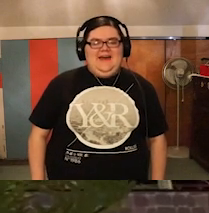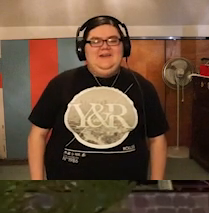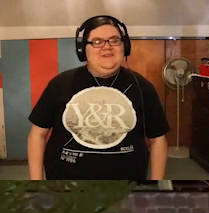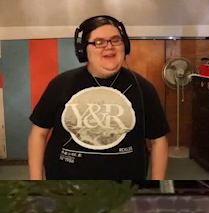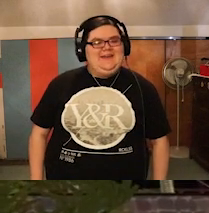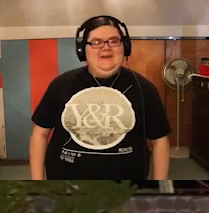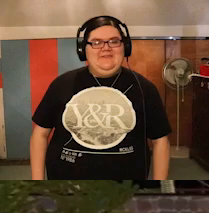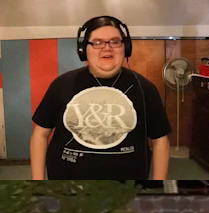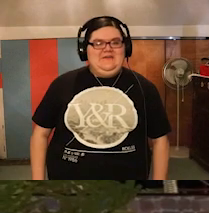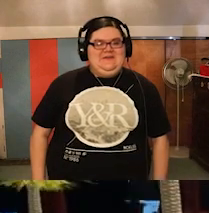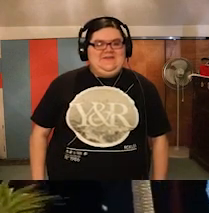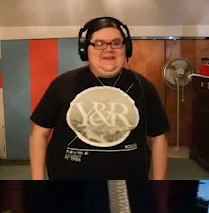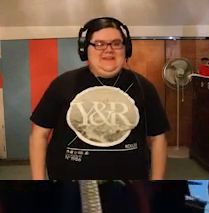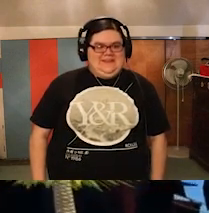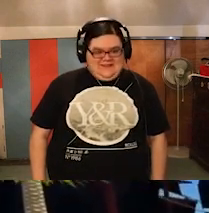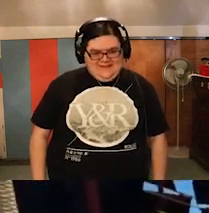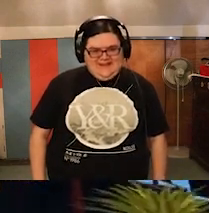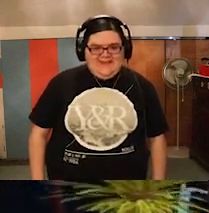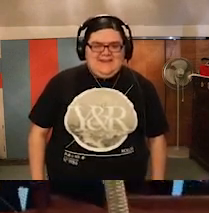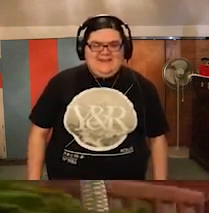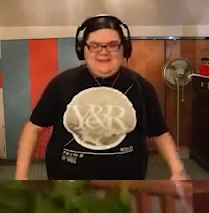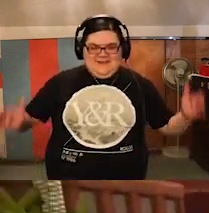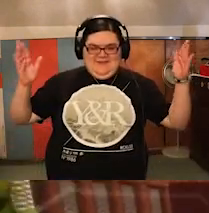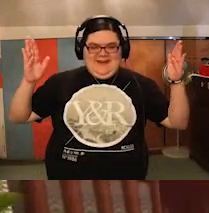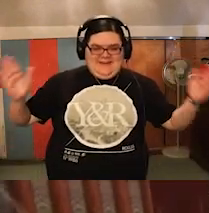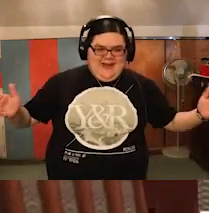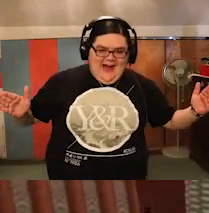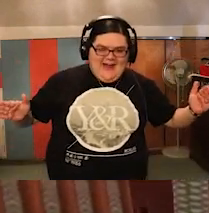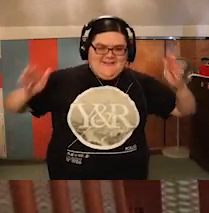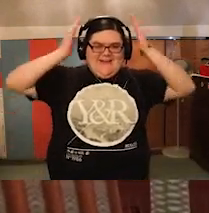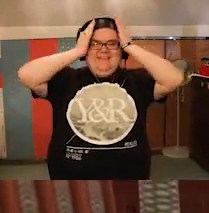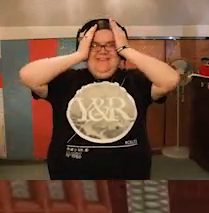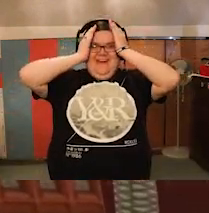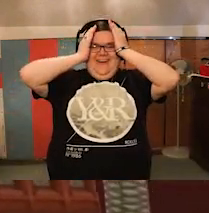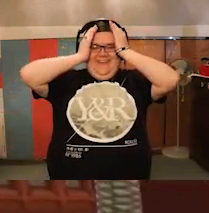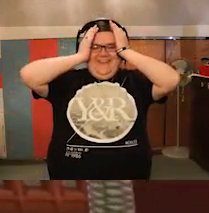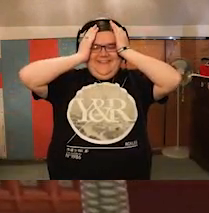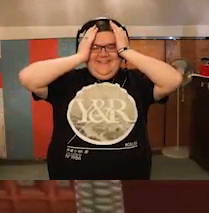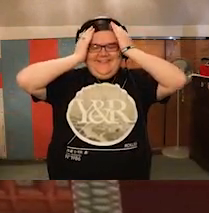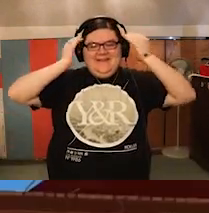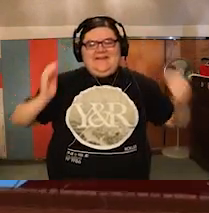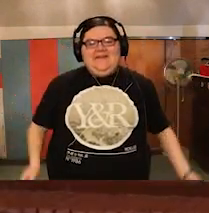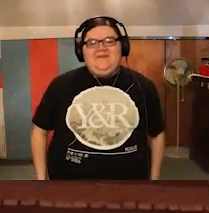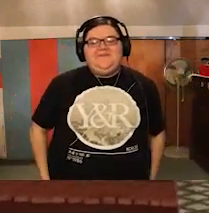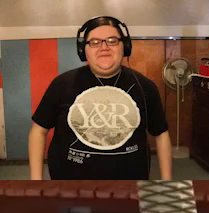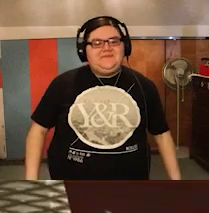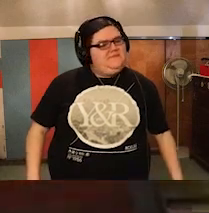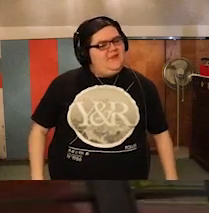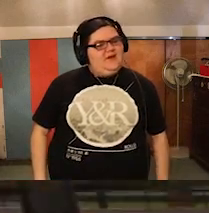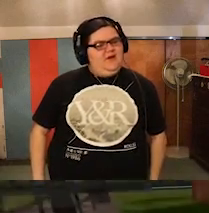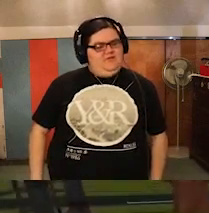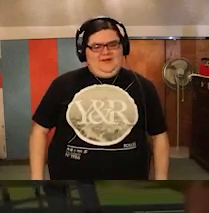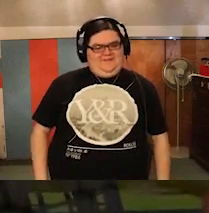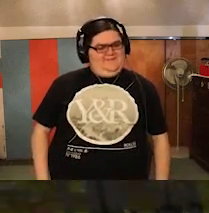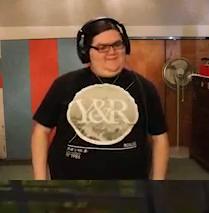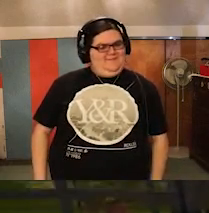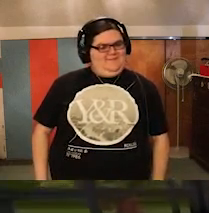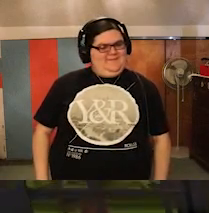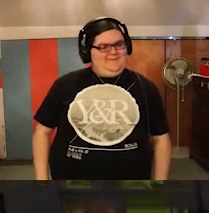No. Oh, no. Oh, okay. I was like, oh, no. What if he is? He's going to run out of time, and oh, no. Yeah, she's tidy. Well,